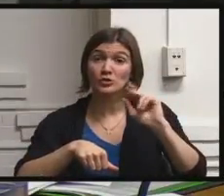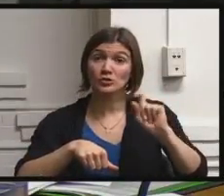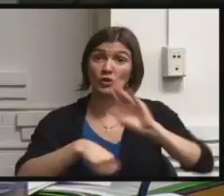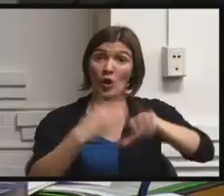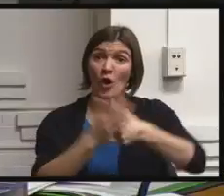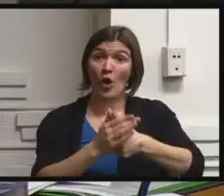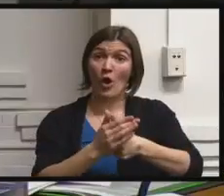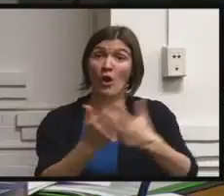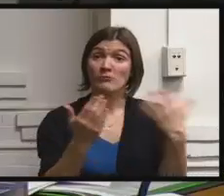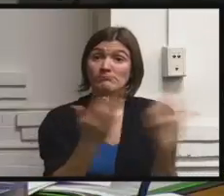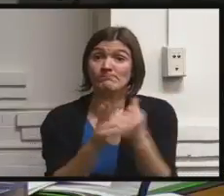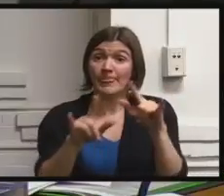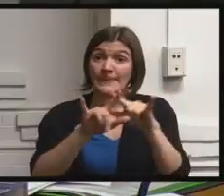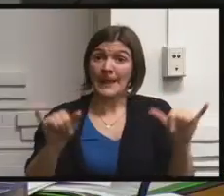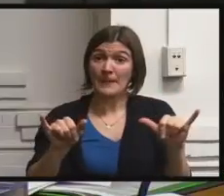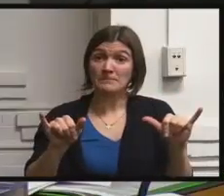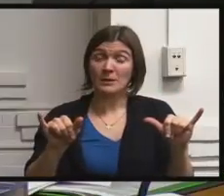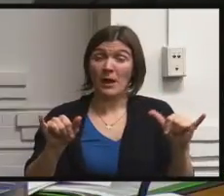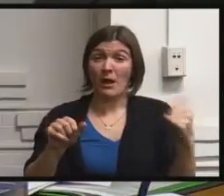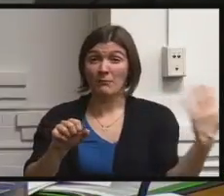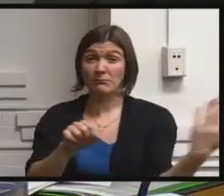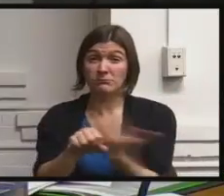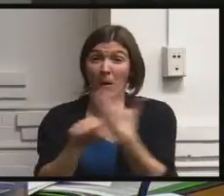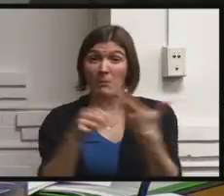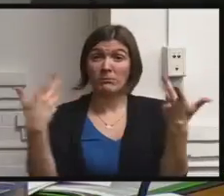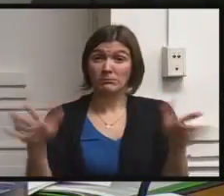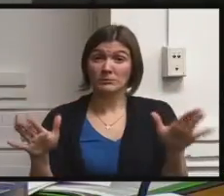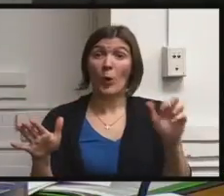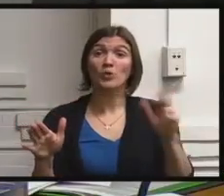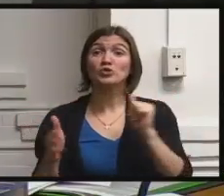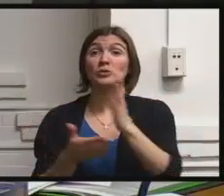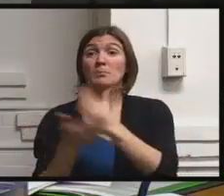at once? Should we try to do it in pieces?